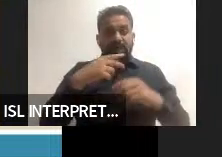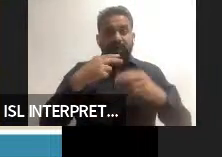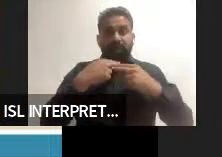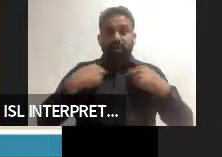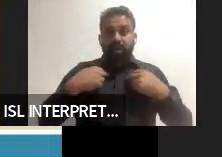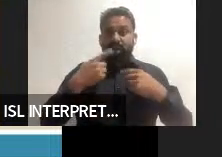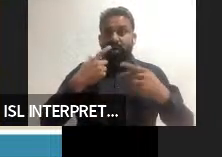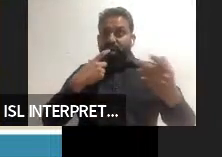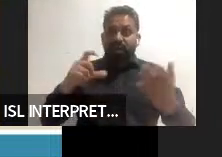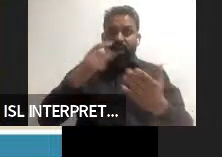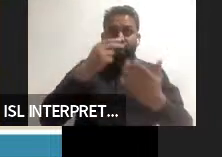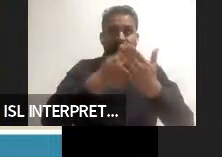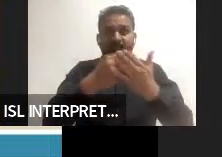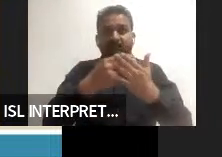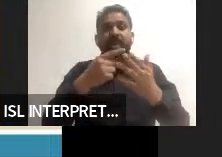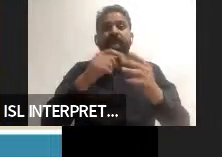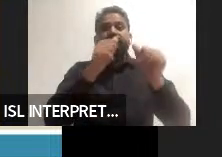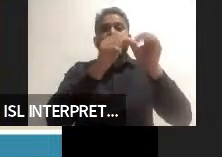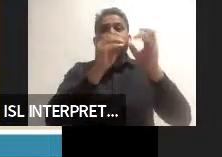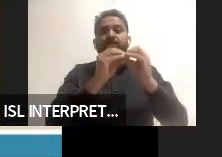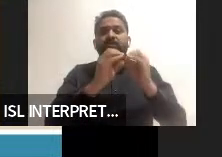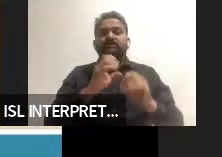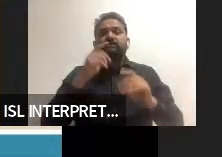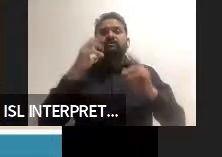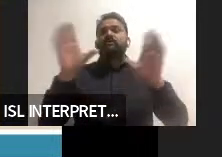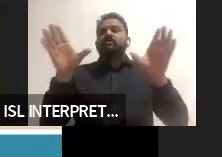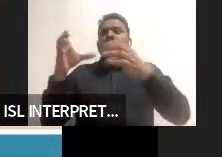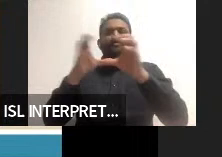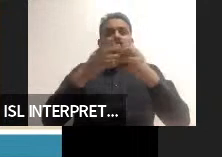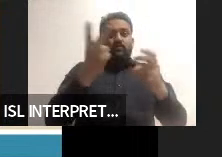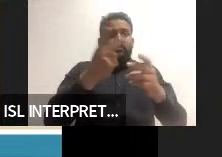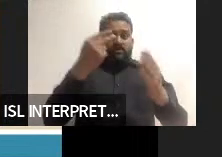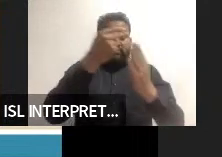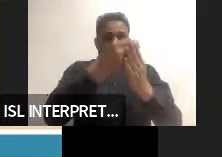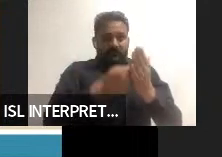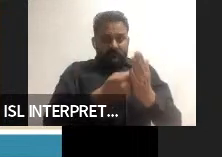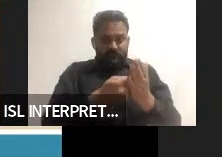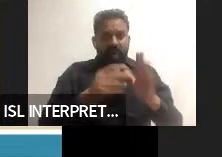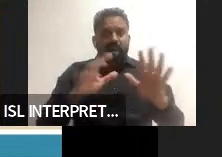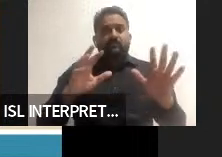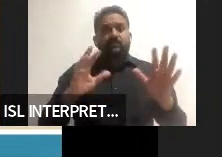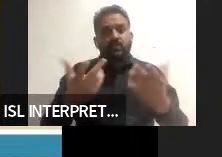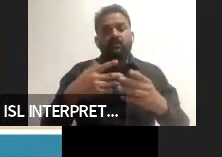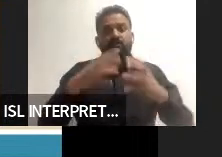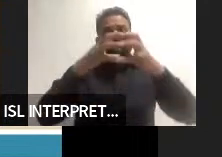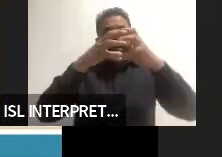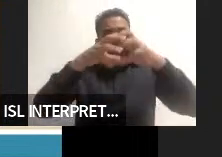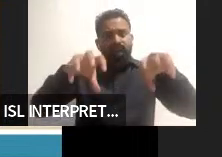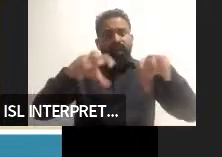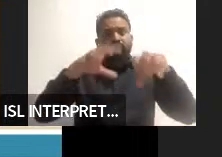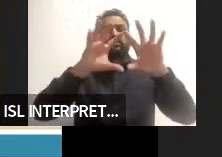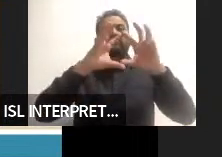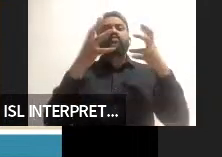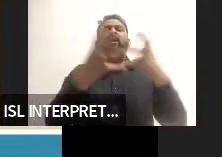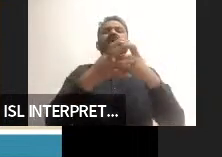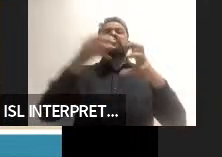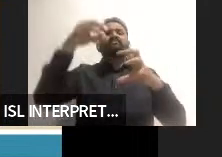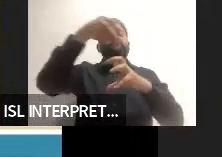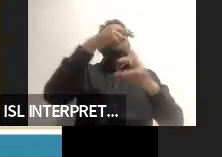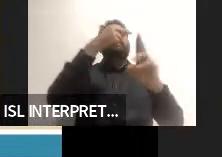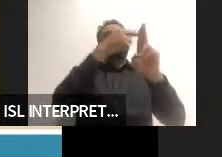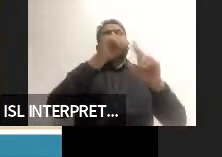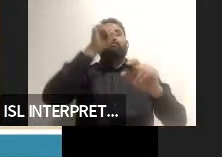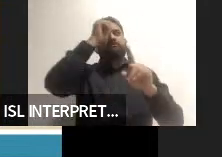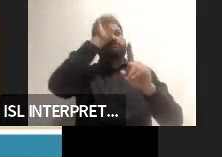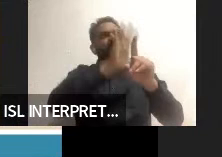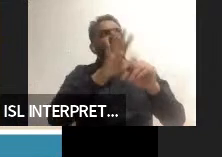by alphabetical order with the party's name, or you can divide it into country wise. You can write the name of the country, and